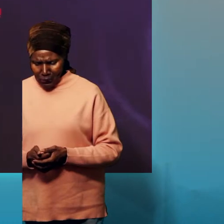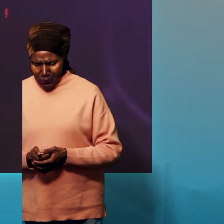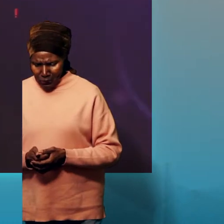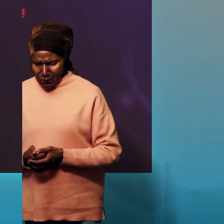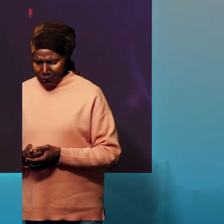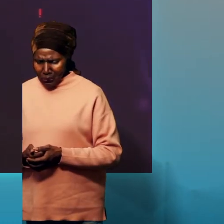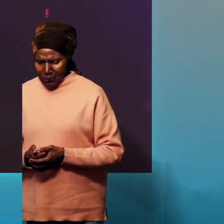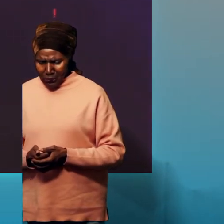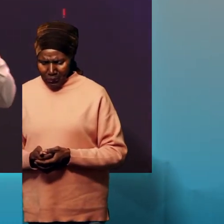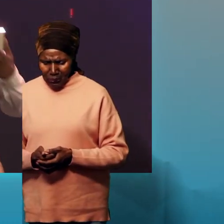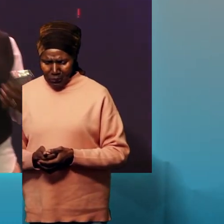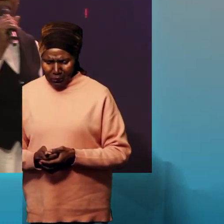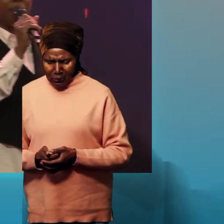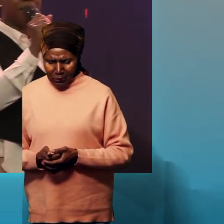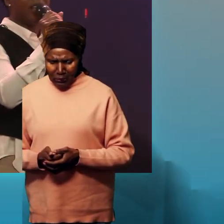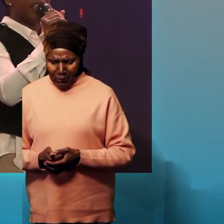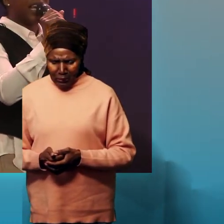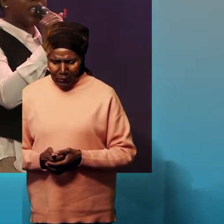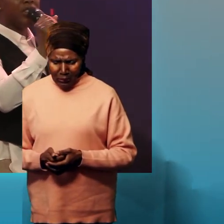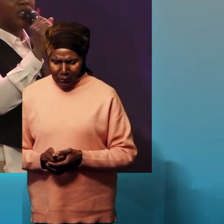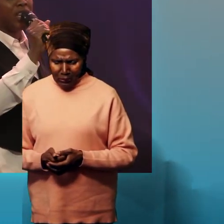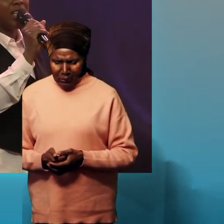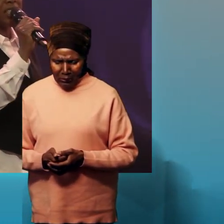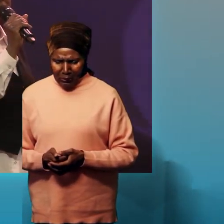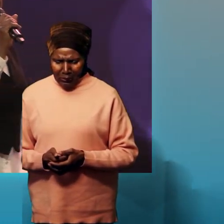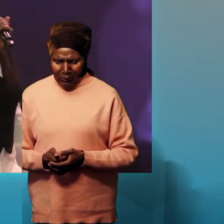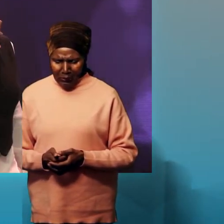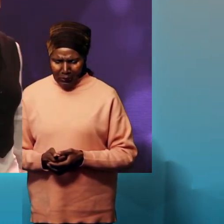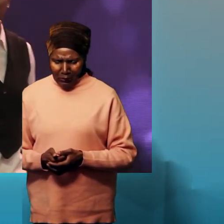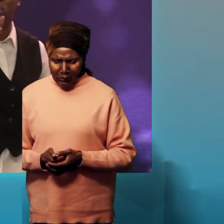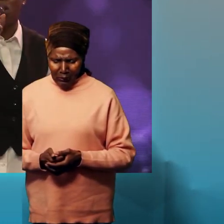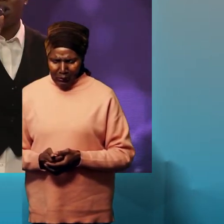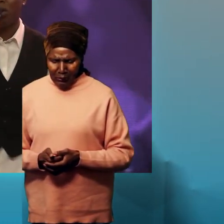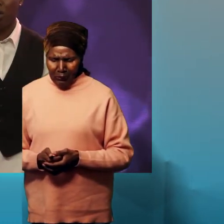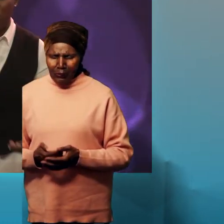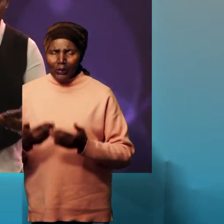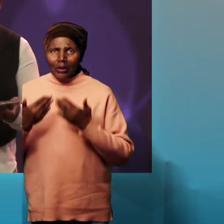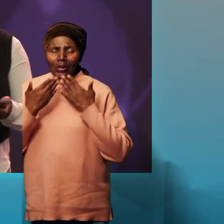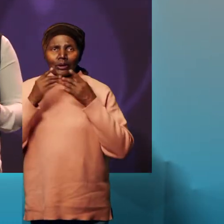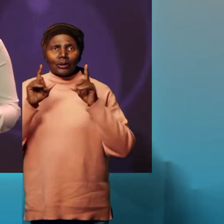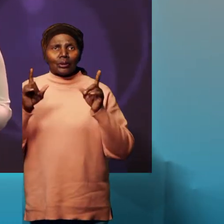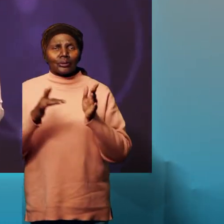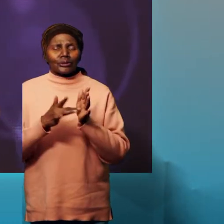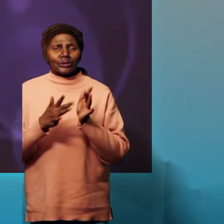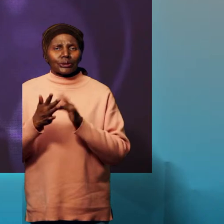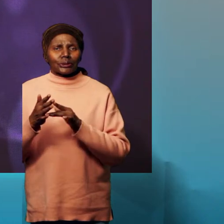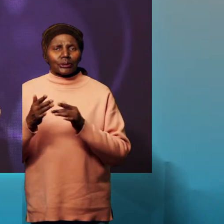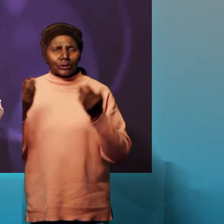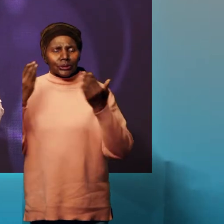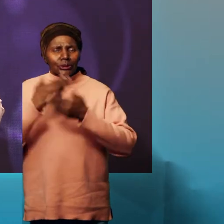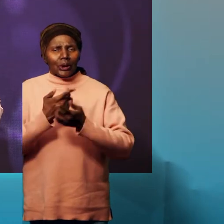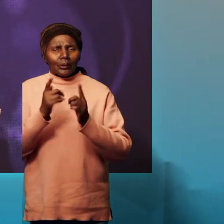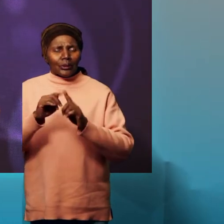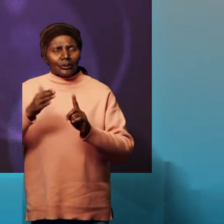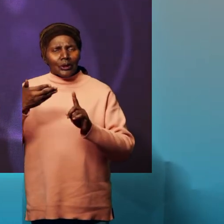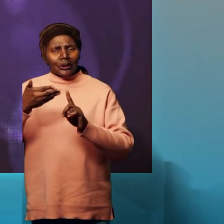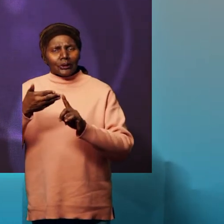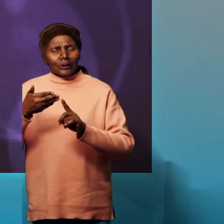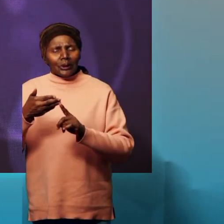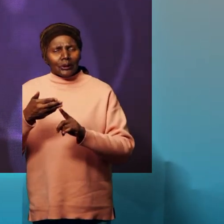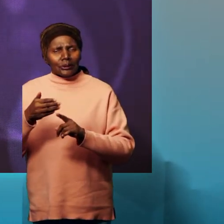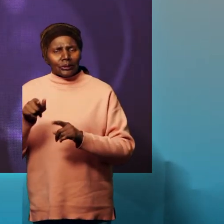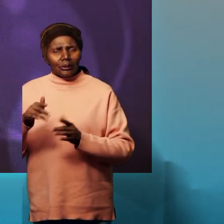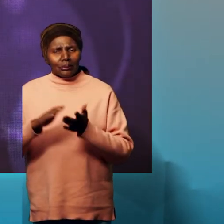that you've kept ahead of him. Thank you, Jesus, that tonight, Lord God, we recognize the example of